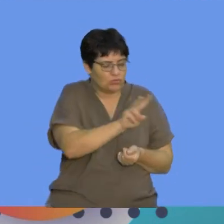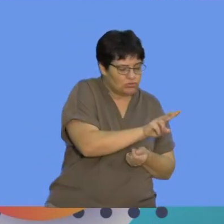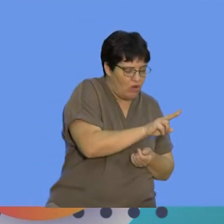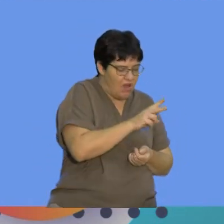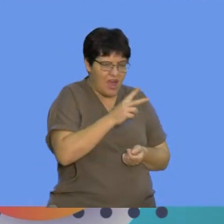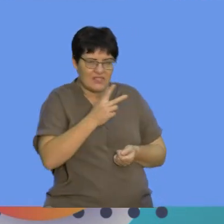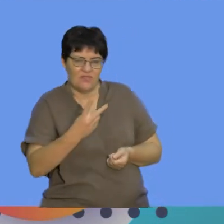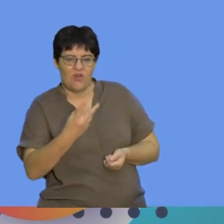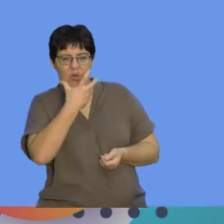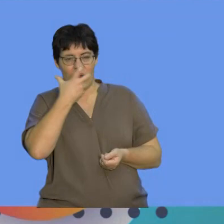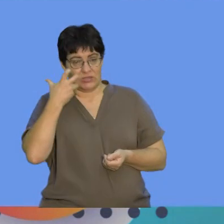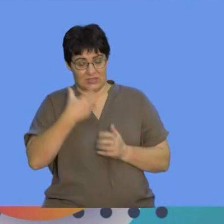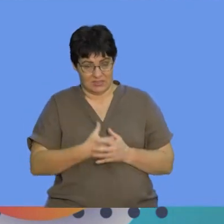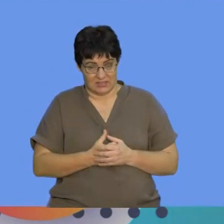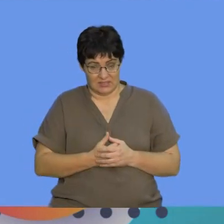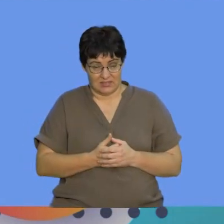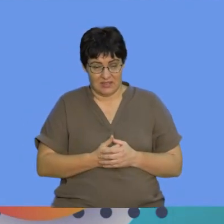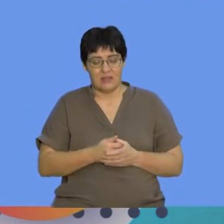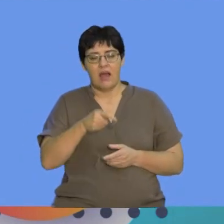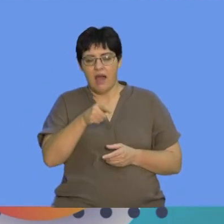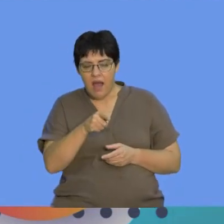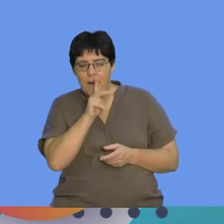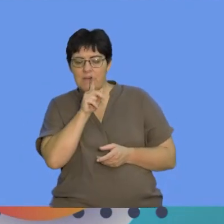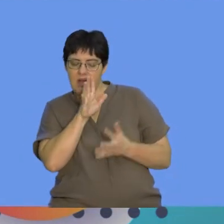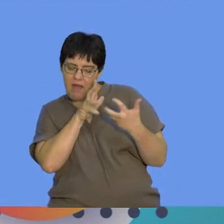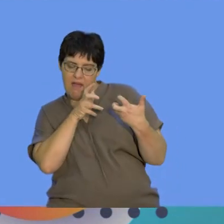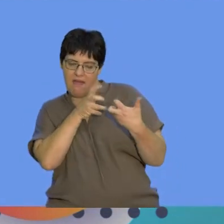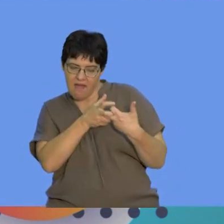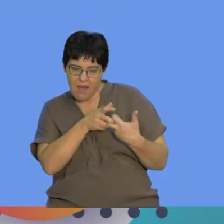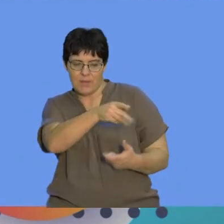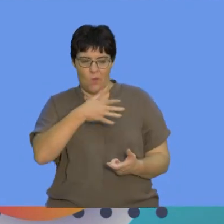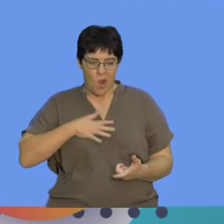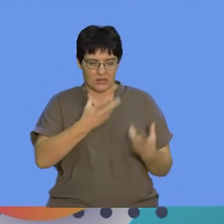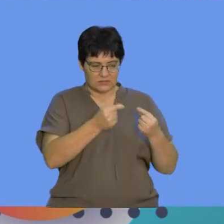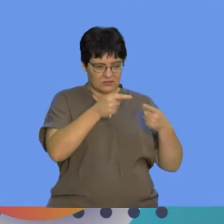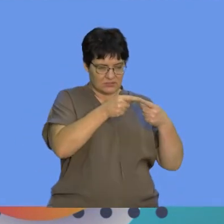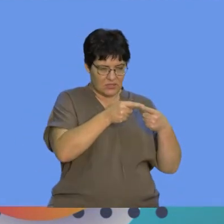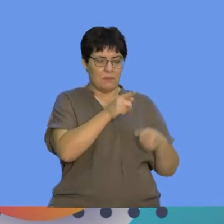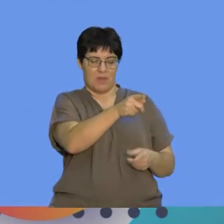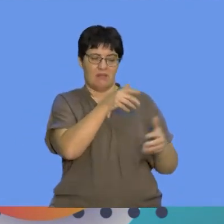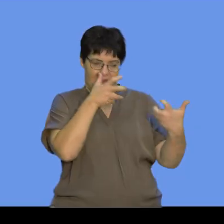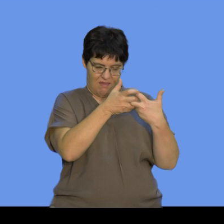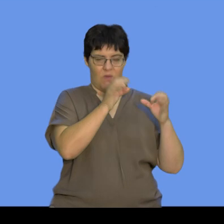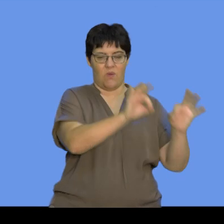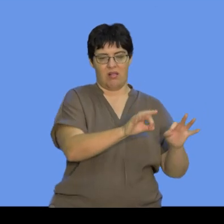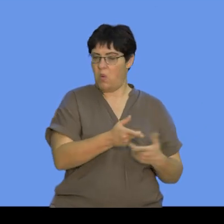energy, which actually makes them fit or ideal for specific purposes in everyday life, right? Okay, and